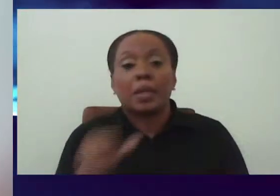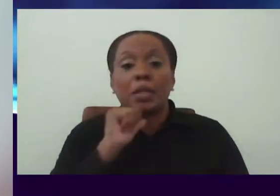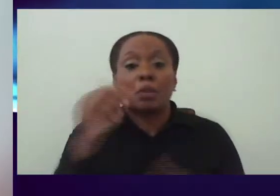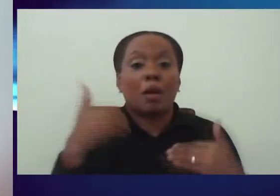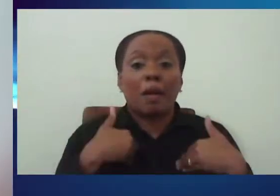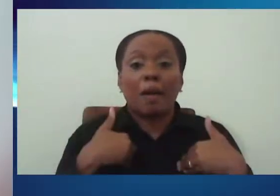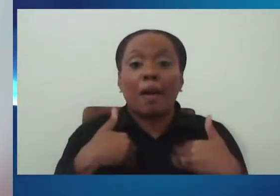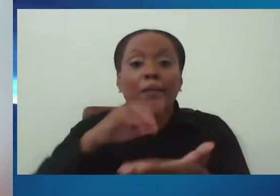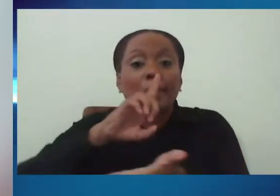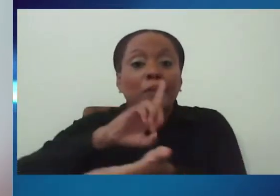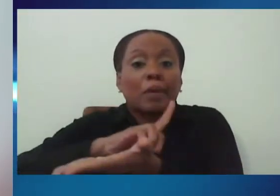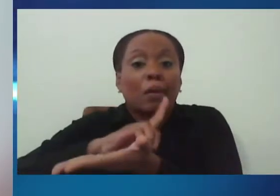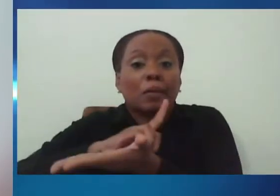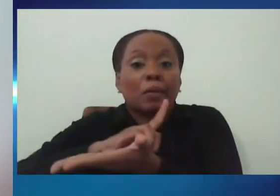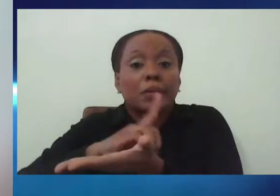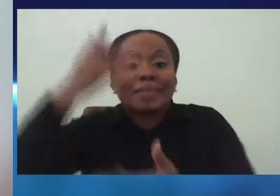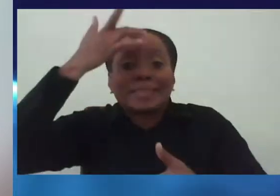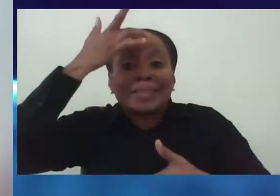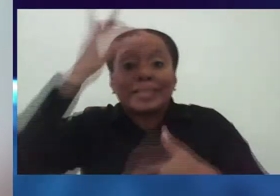compensation.